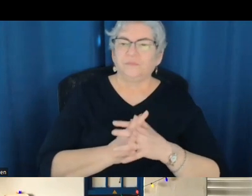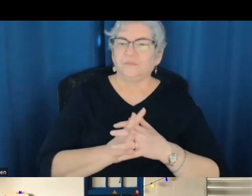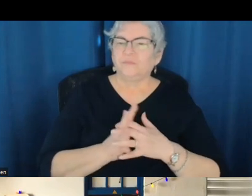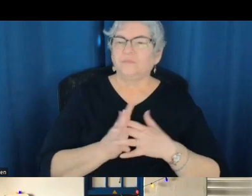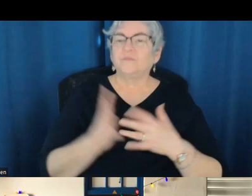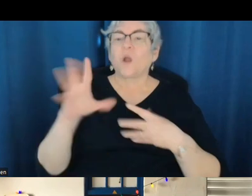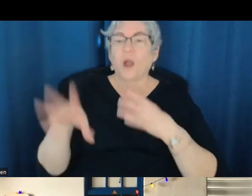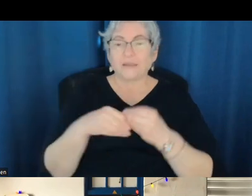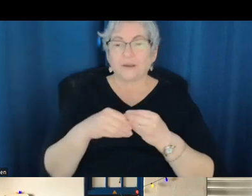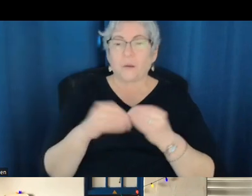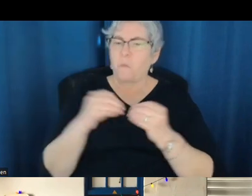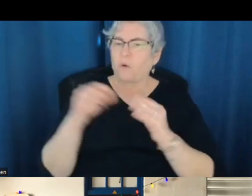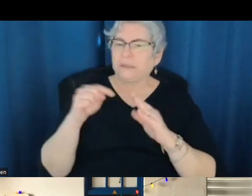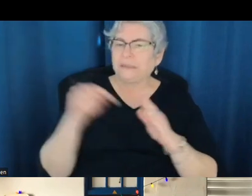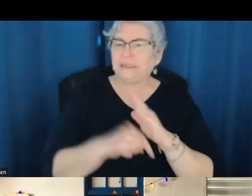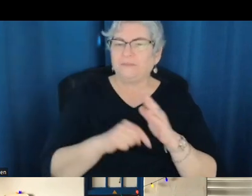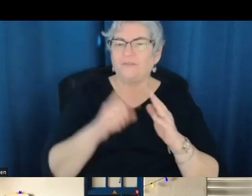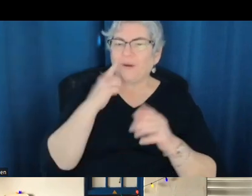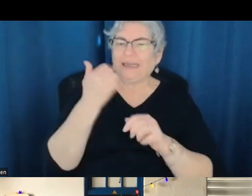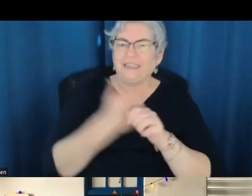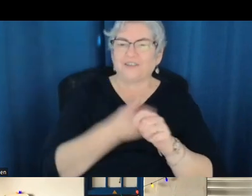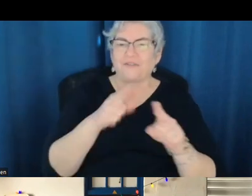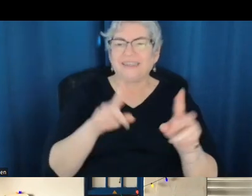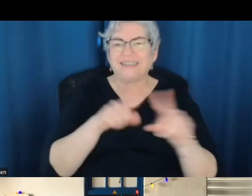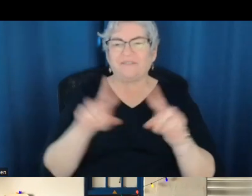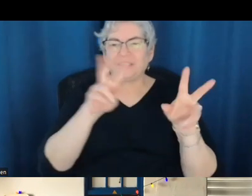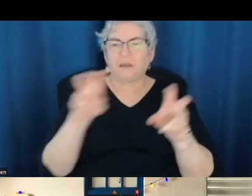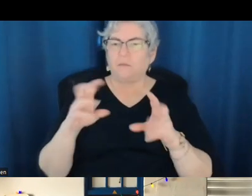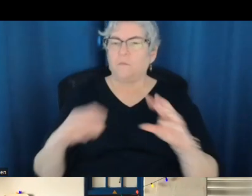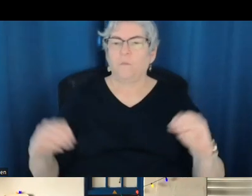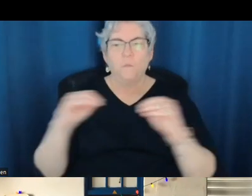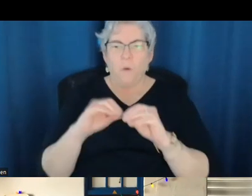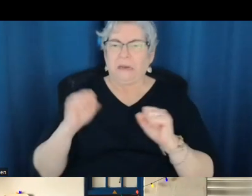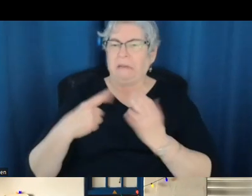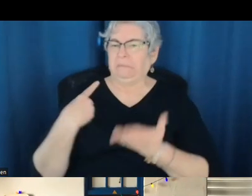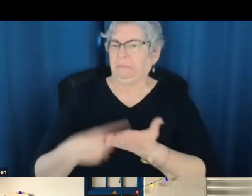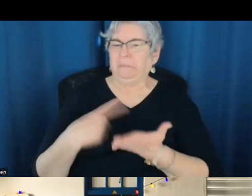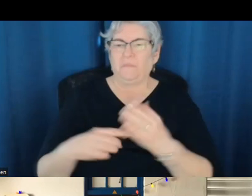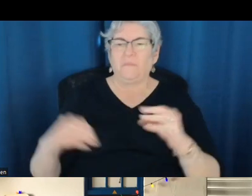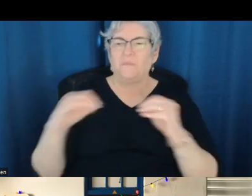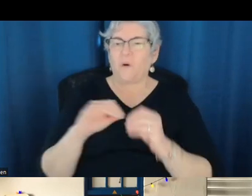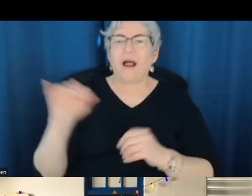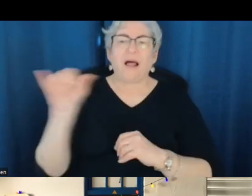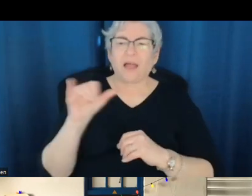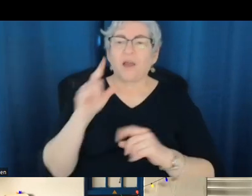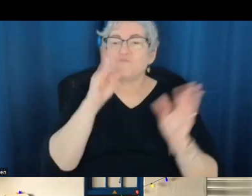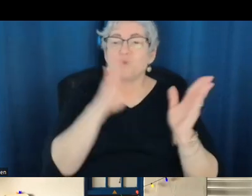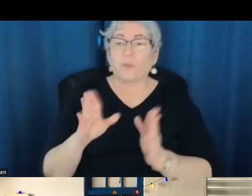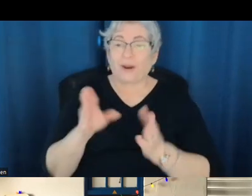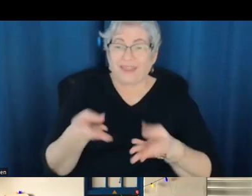In addition to going much deeper into each of these subjects, there's so much more that we could discuss, such as preparing the